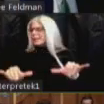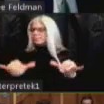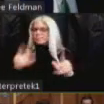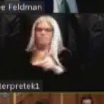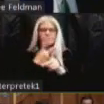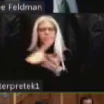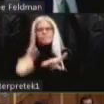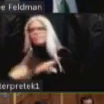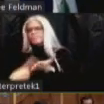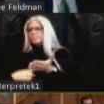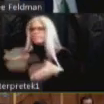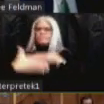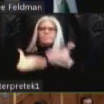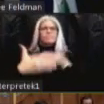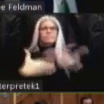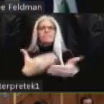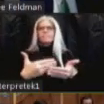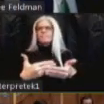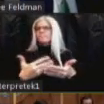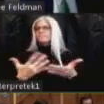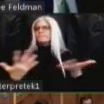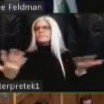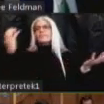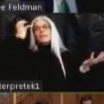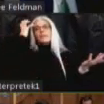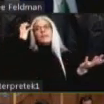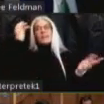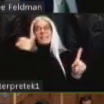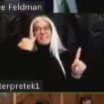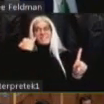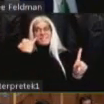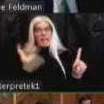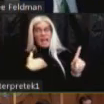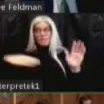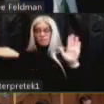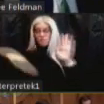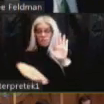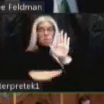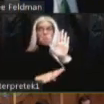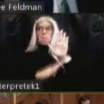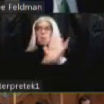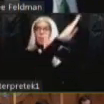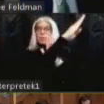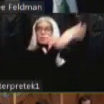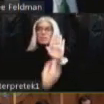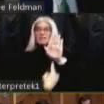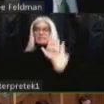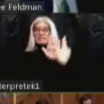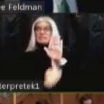departure, we start seeing another spike, I'm going to be enthusiastic about trying more restrictive